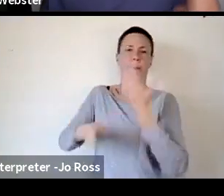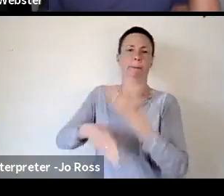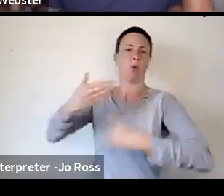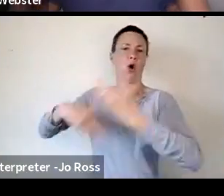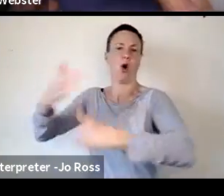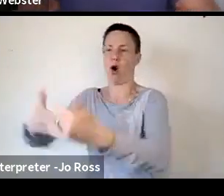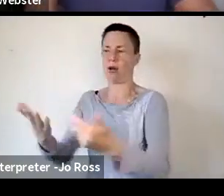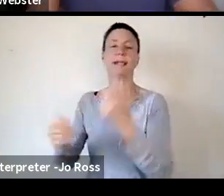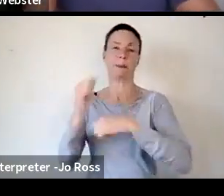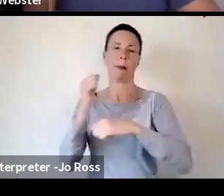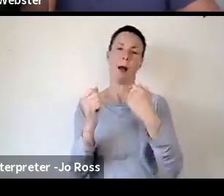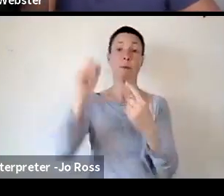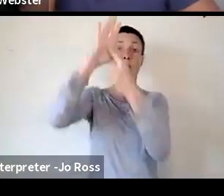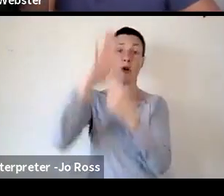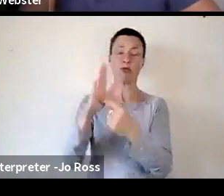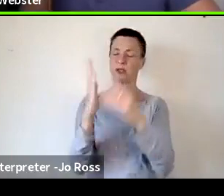priority.